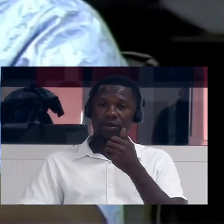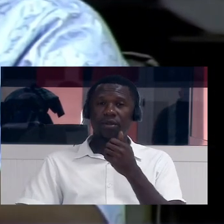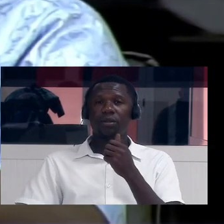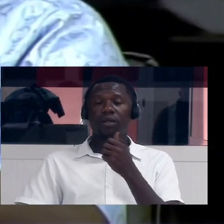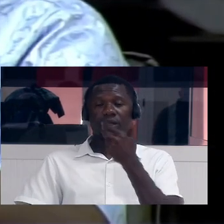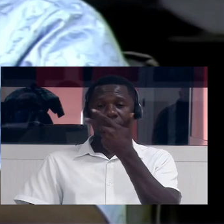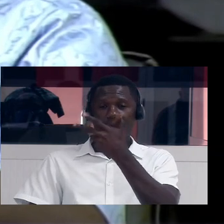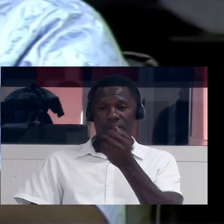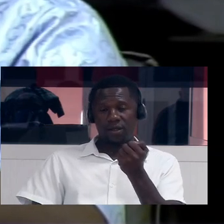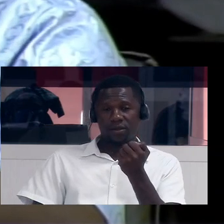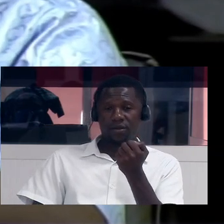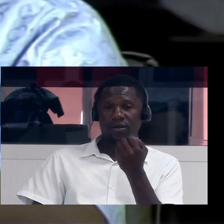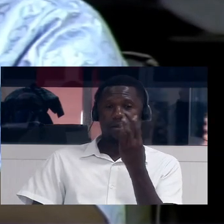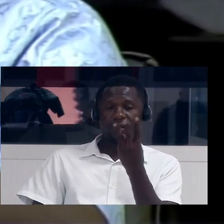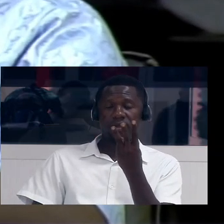and page